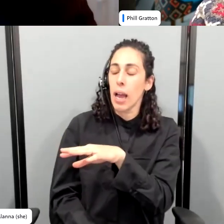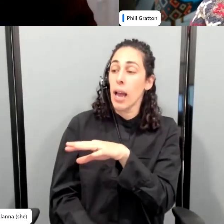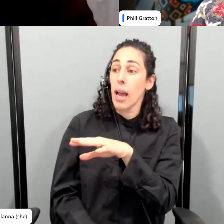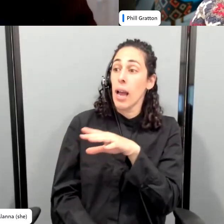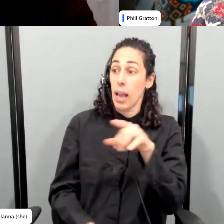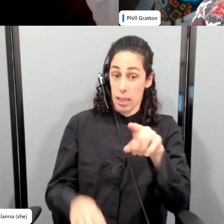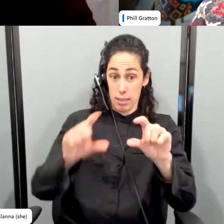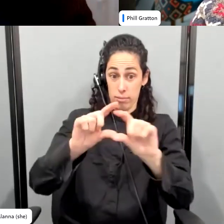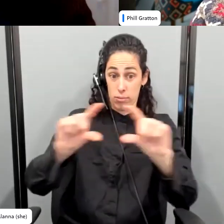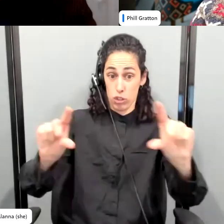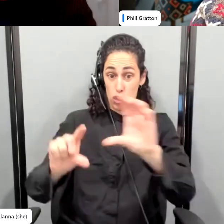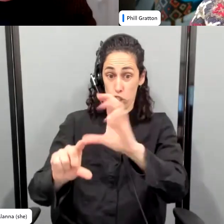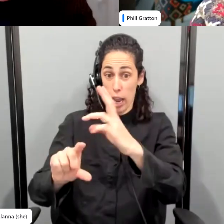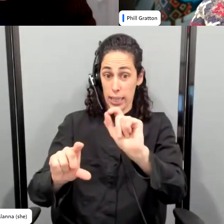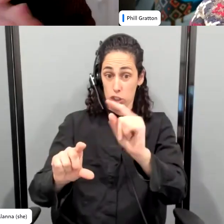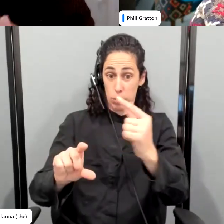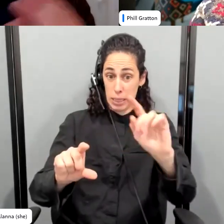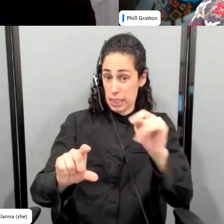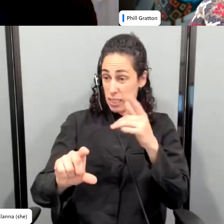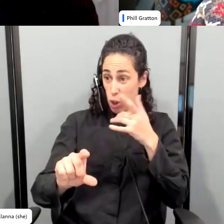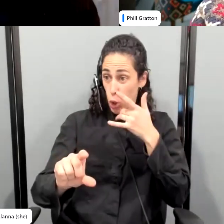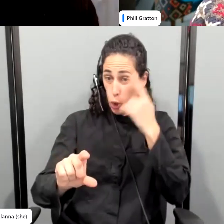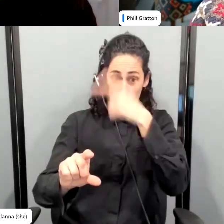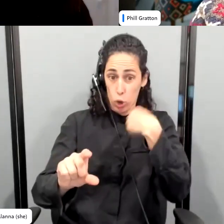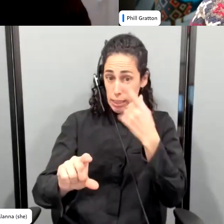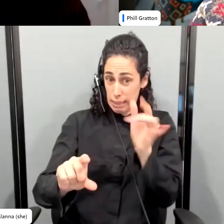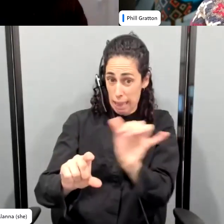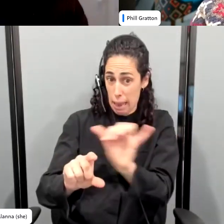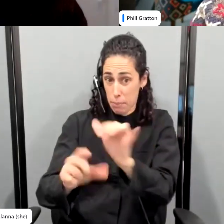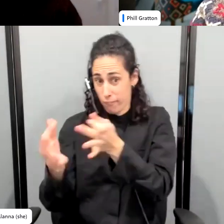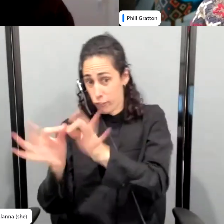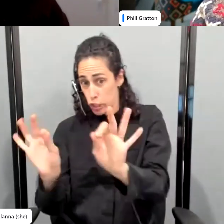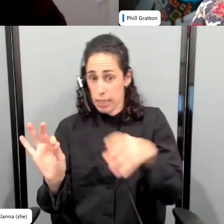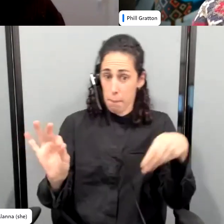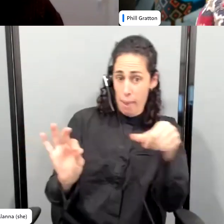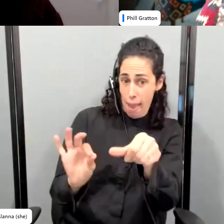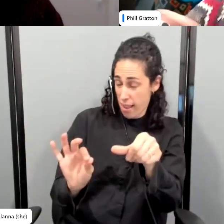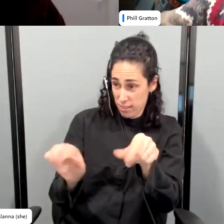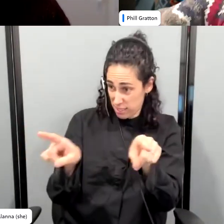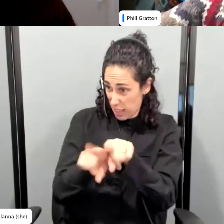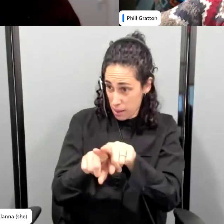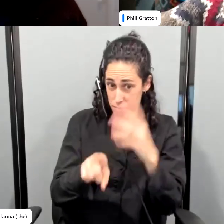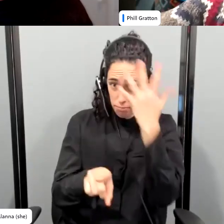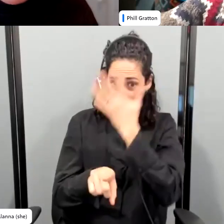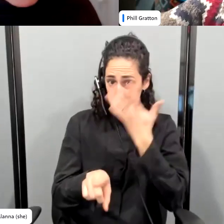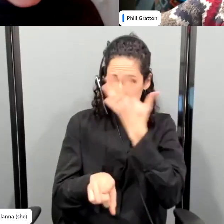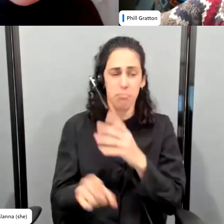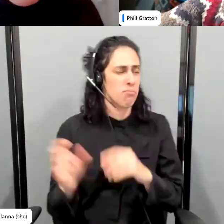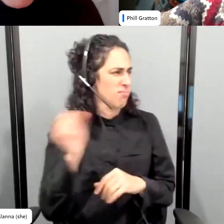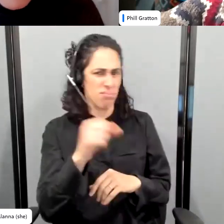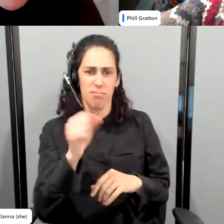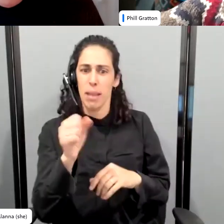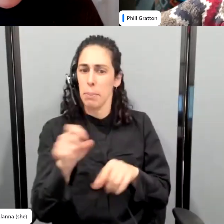the paid version. And I don't think so. It's just that it's more powerful when you look for things like that. So I thought that was also an interesting